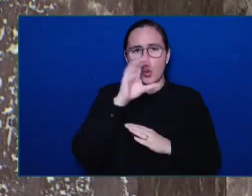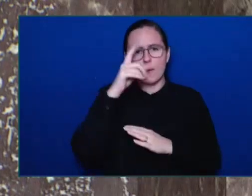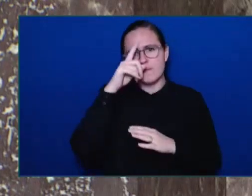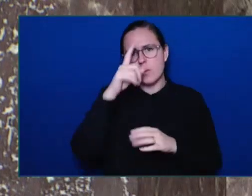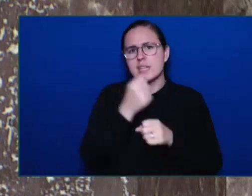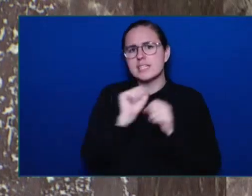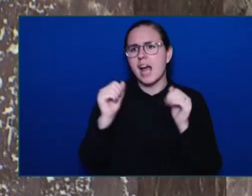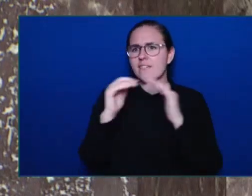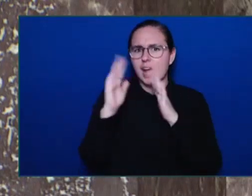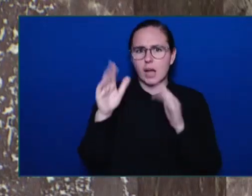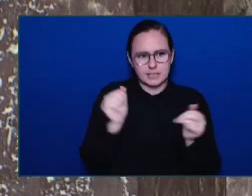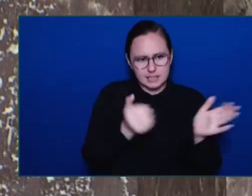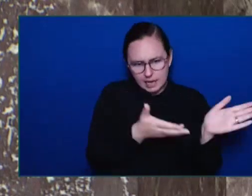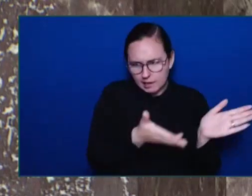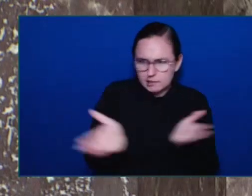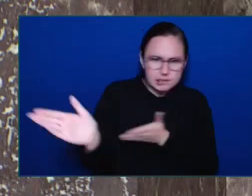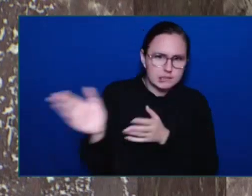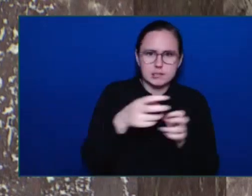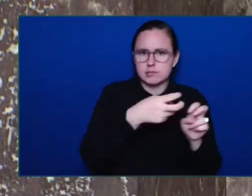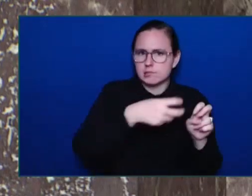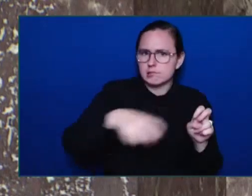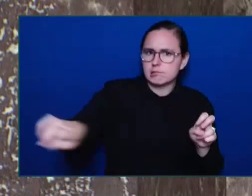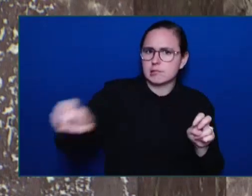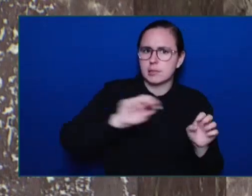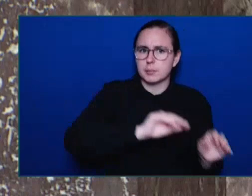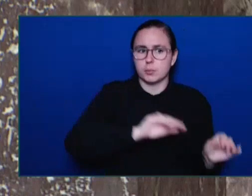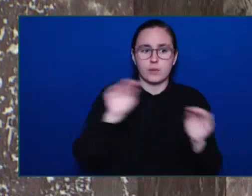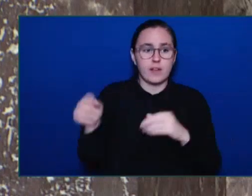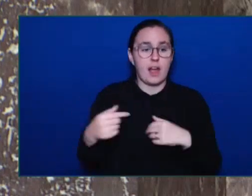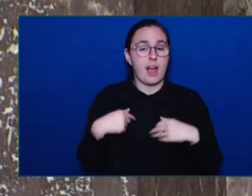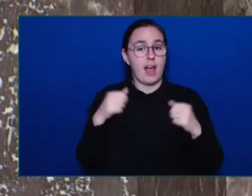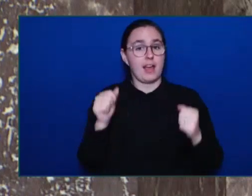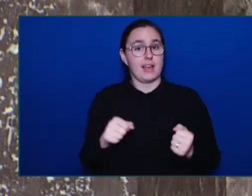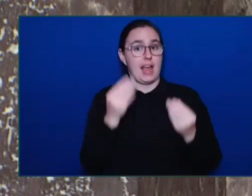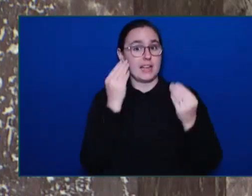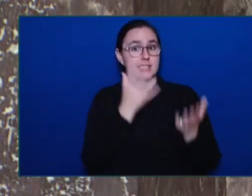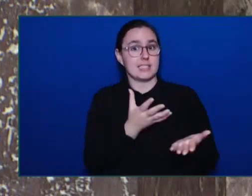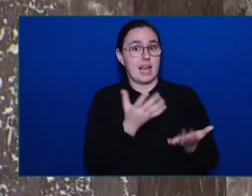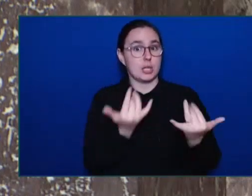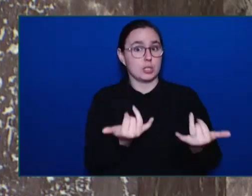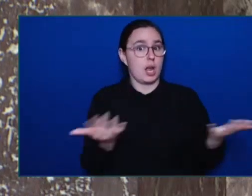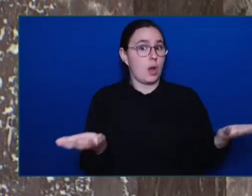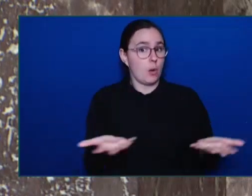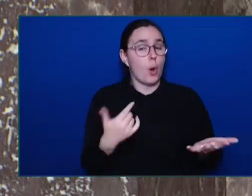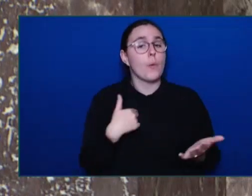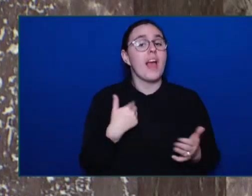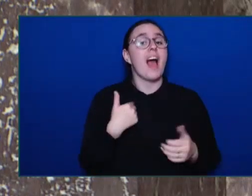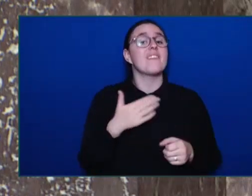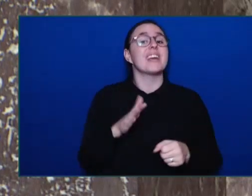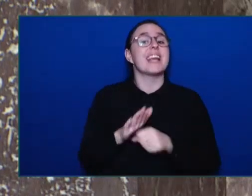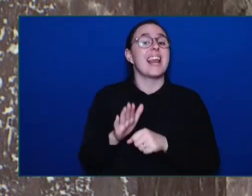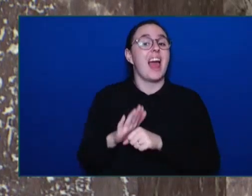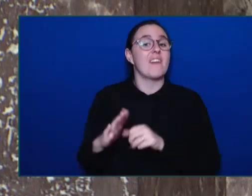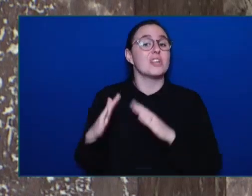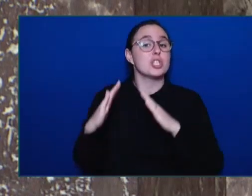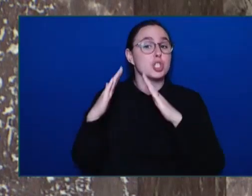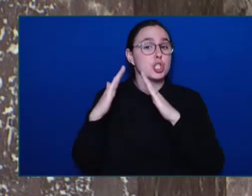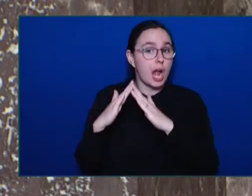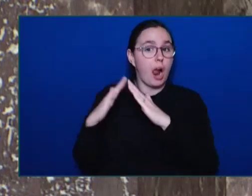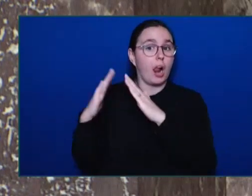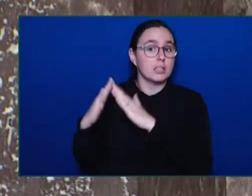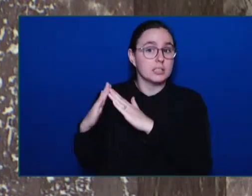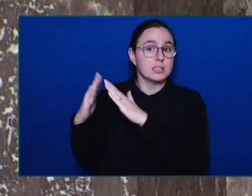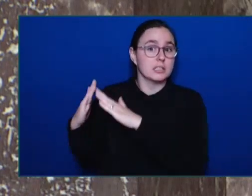we have now enough housing, enough shelter spaces available for those that are in the encampments. We